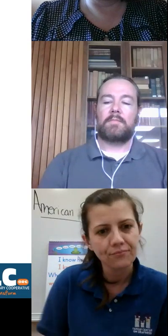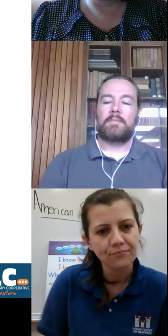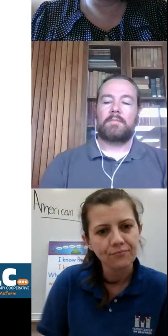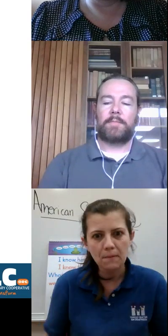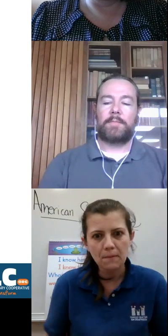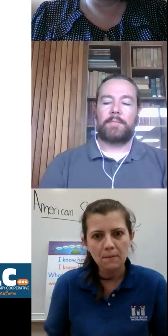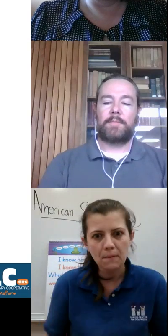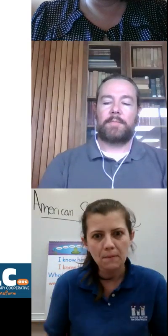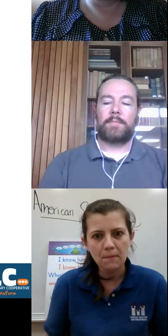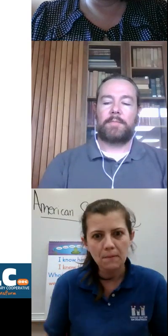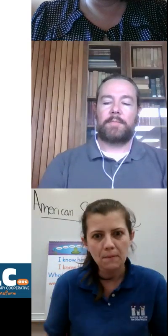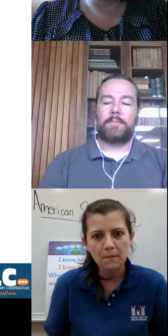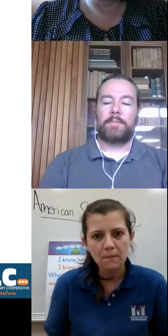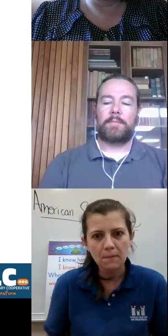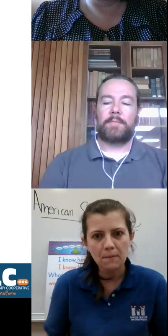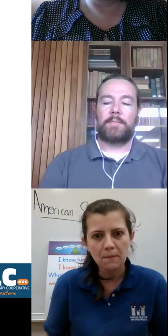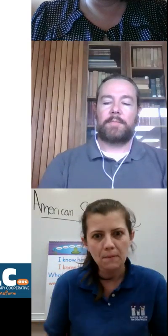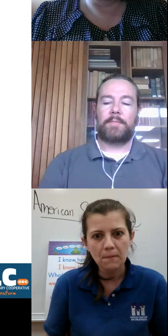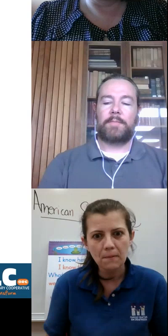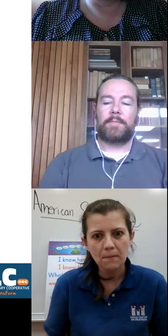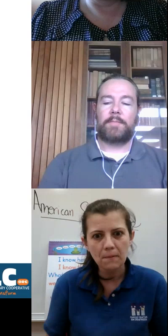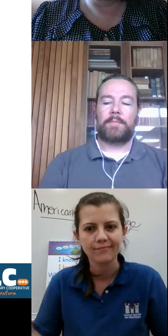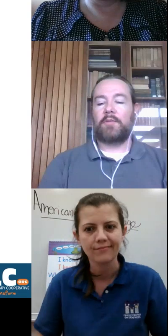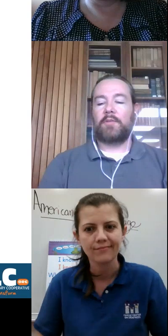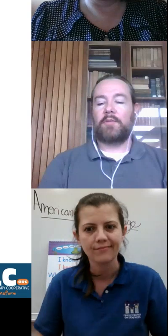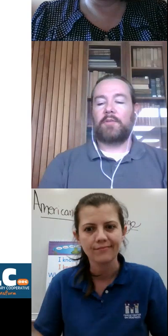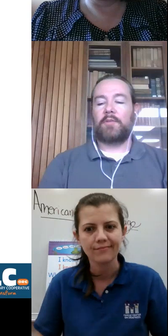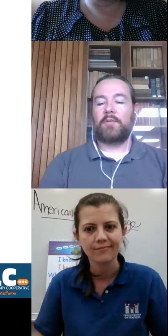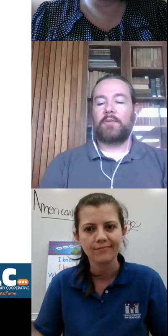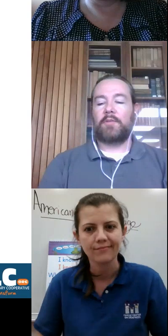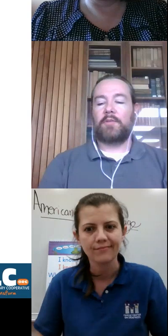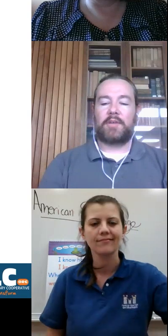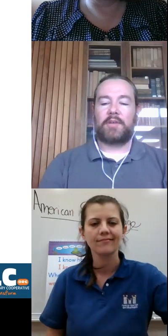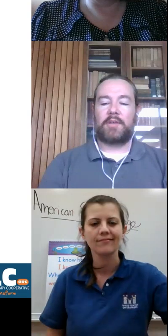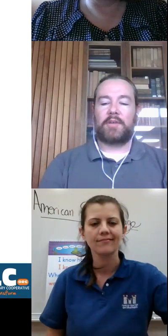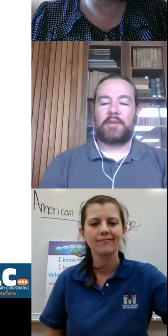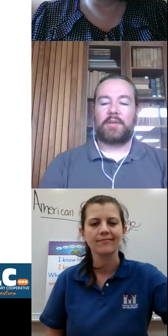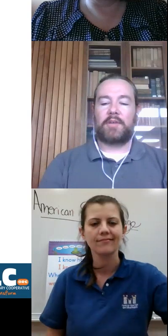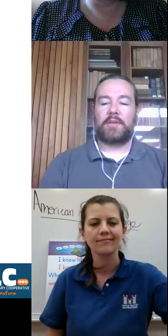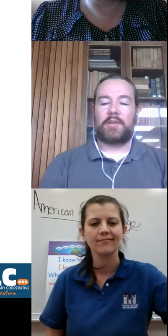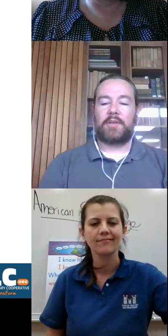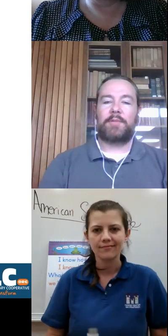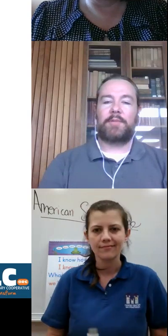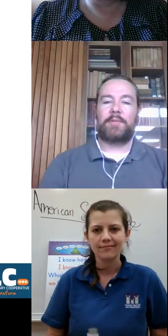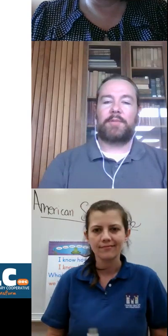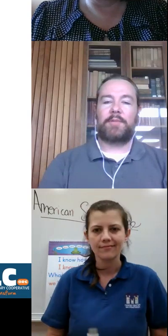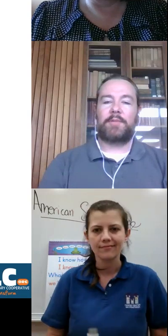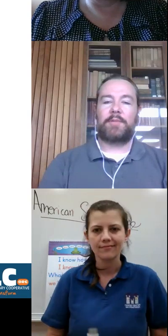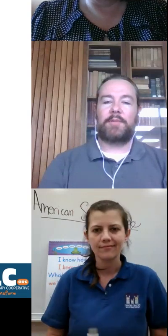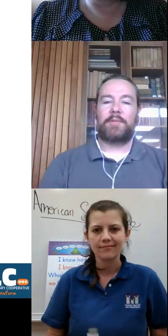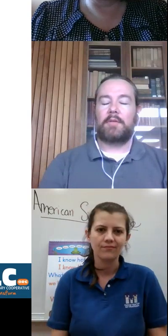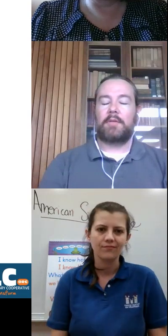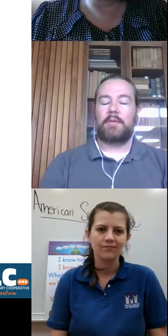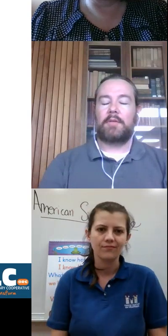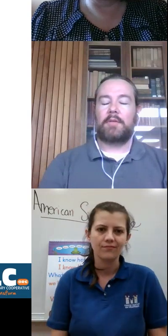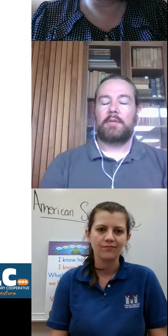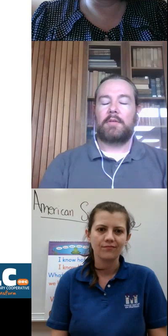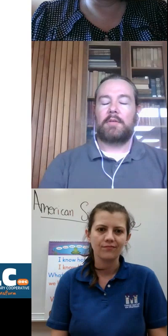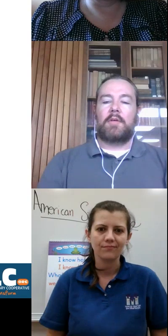Okay, great. Again, if we have any questions, feel free to put them in the chat box and Jack will be happy to answer them for you.